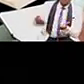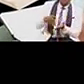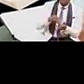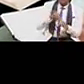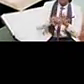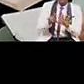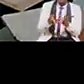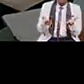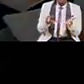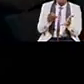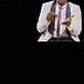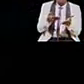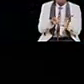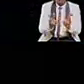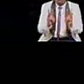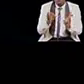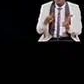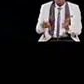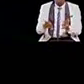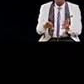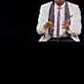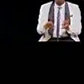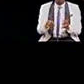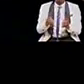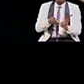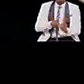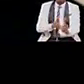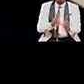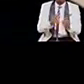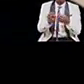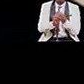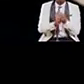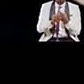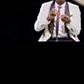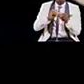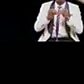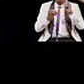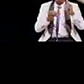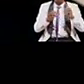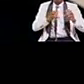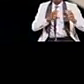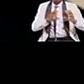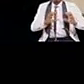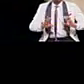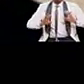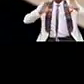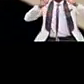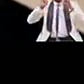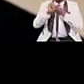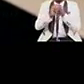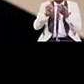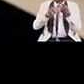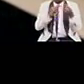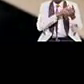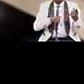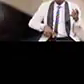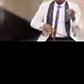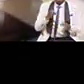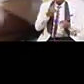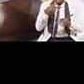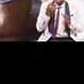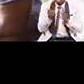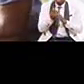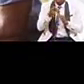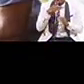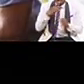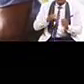we nurture them on commitment to the Lord. Commitment to the Lord. And that's what we're doing. You say you're following up on somebody, and